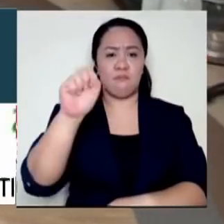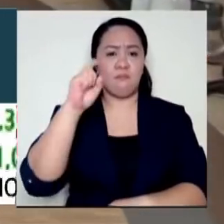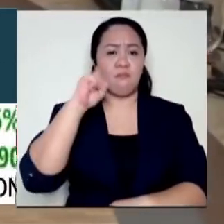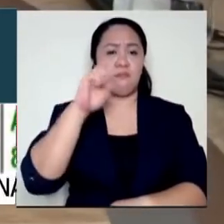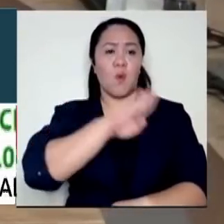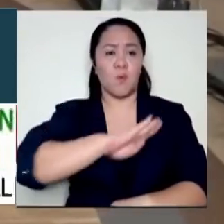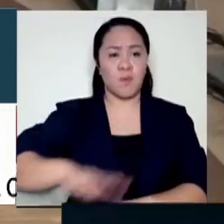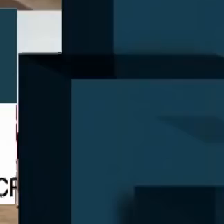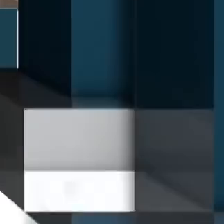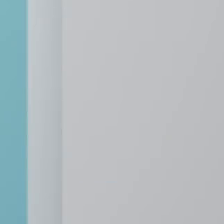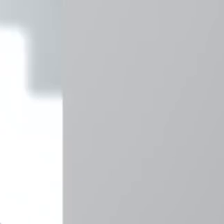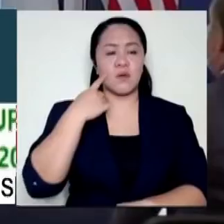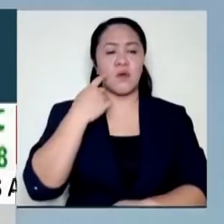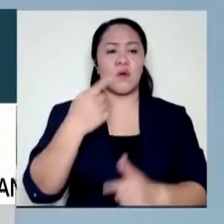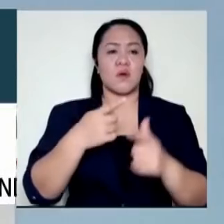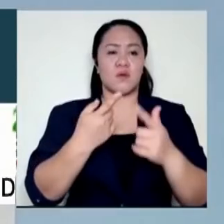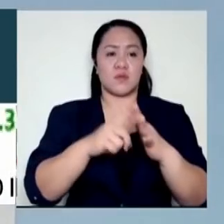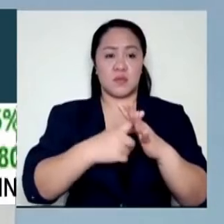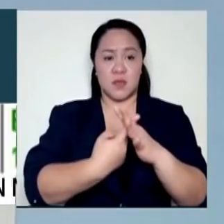Initiative.